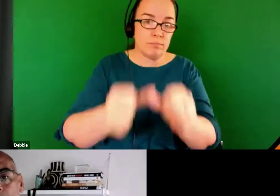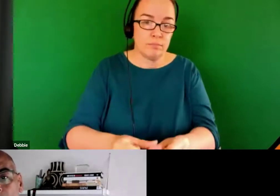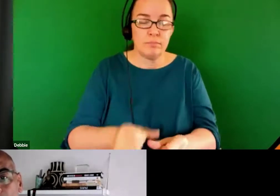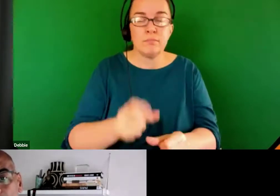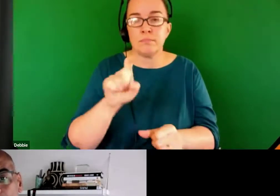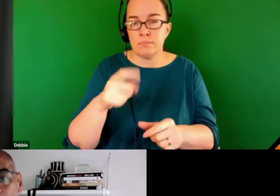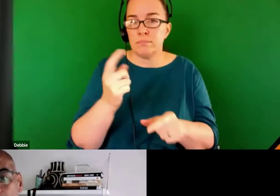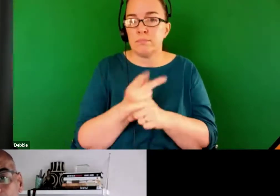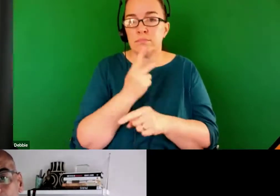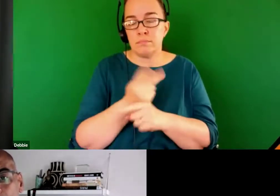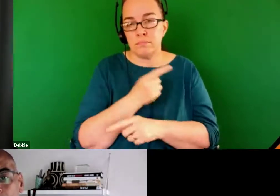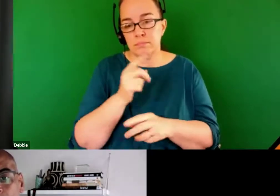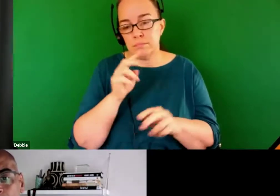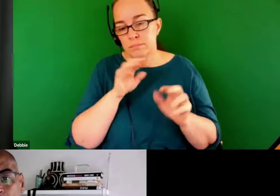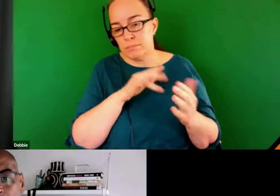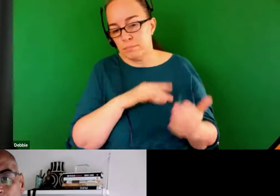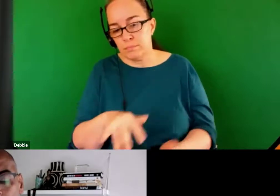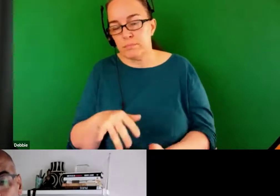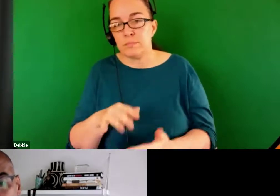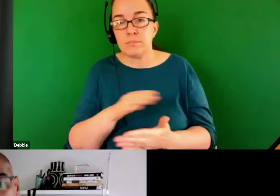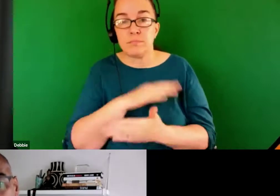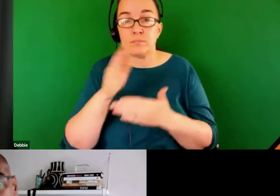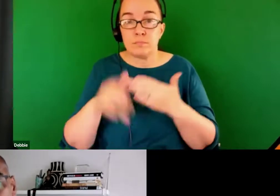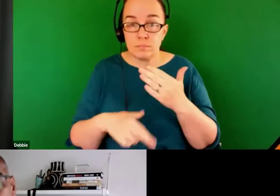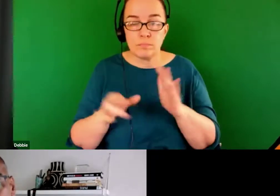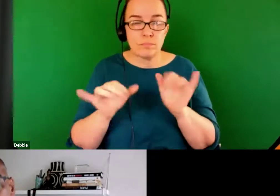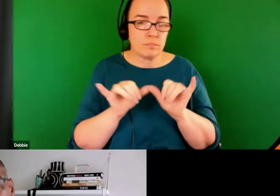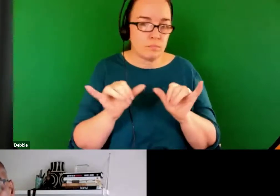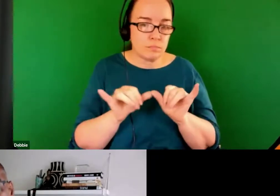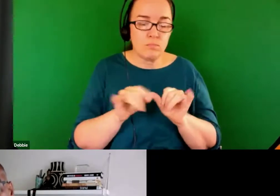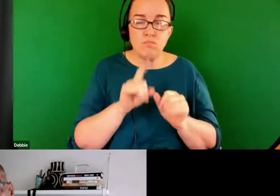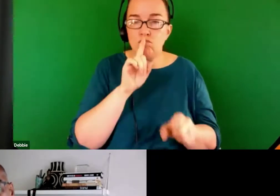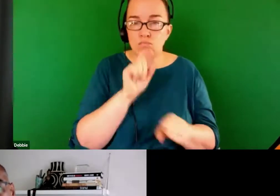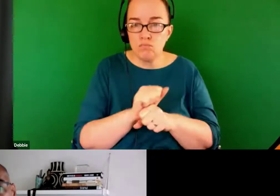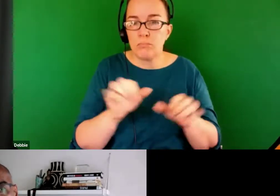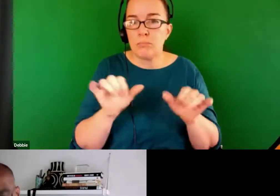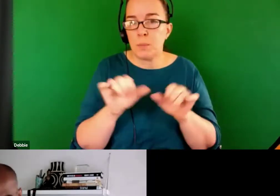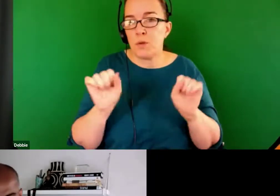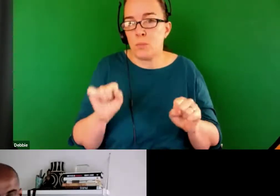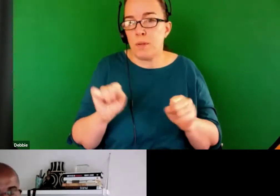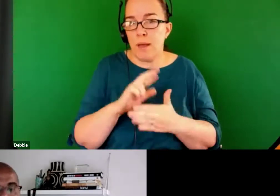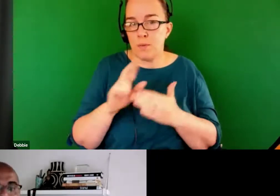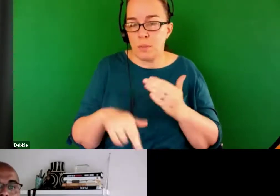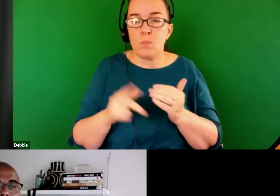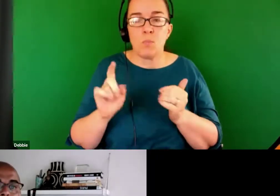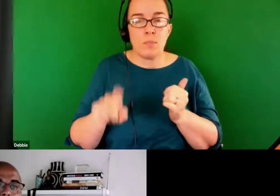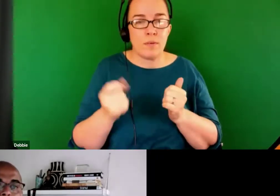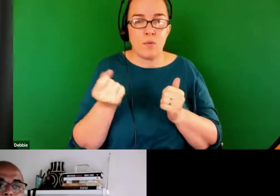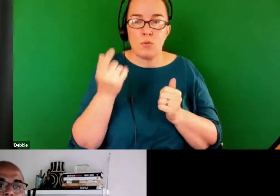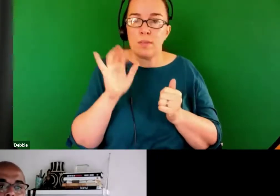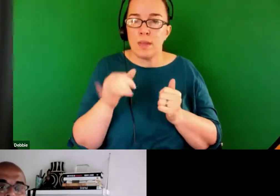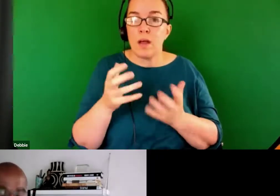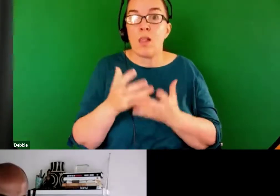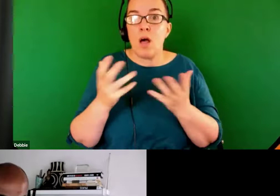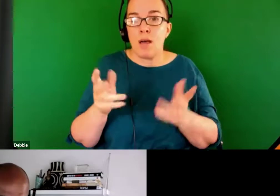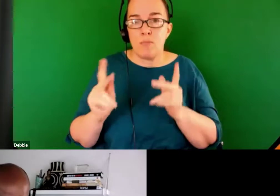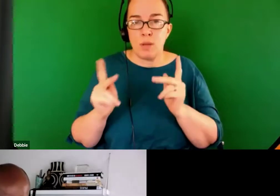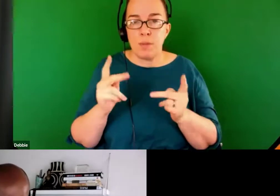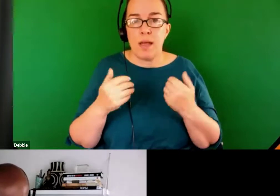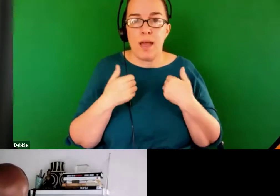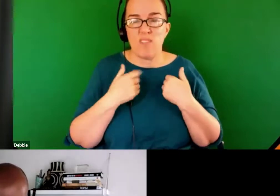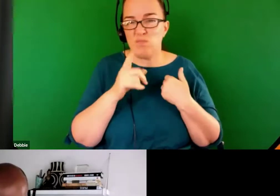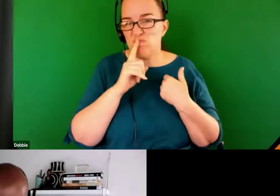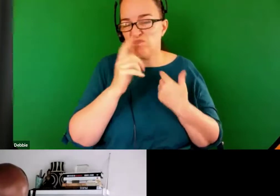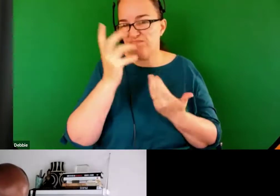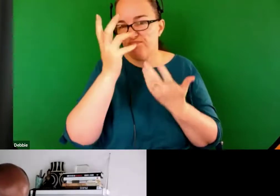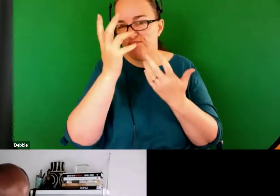properly studied and outcomes measured, and really true measurable outcomes. We have to understand that there are a lot of people that have